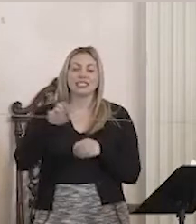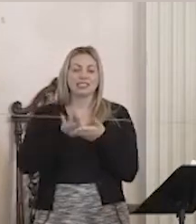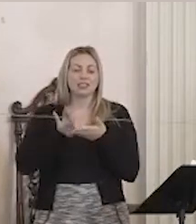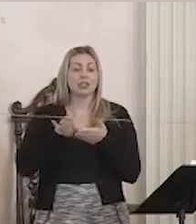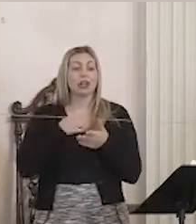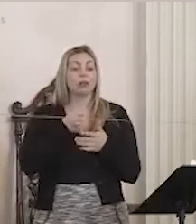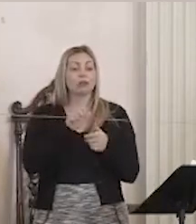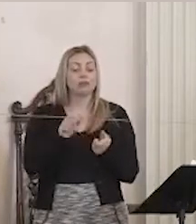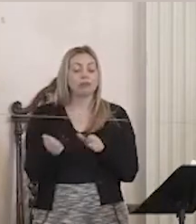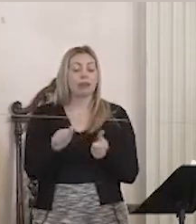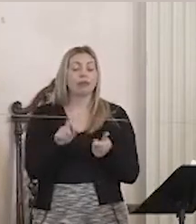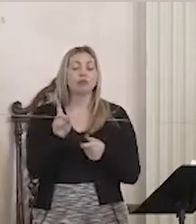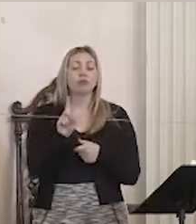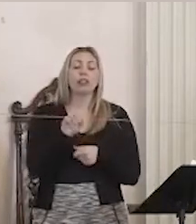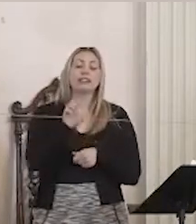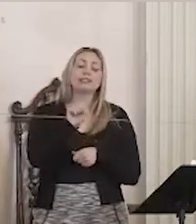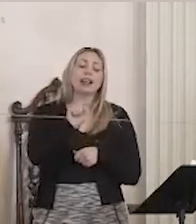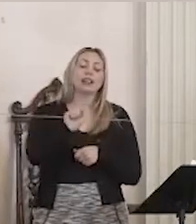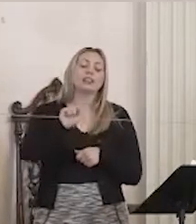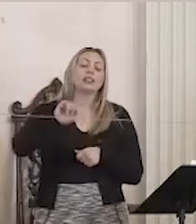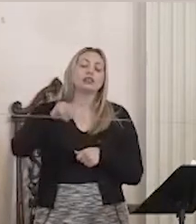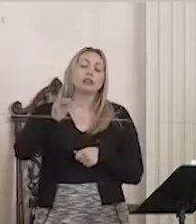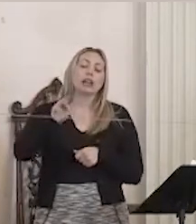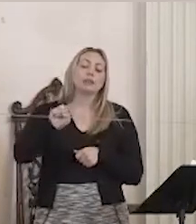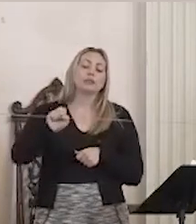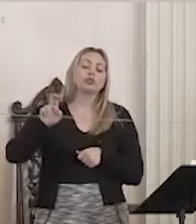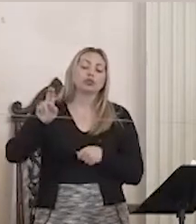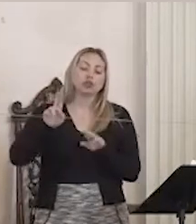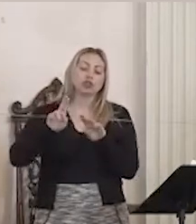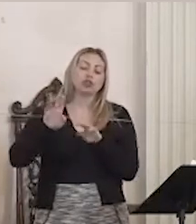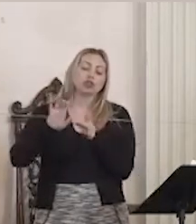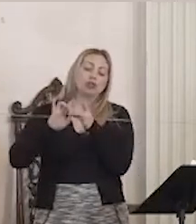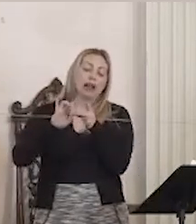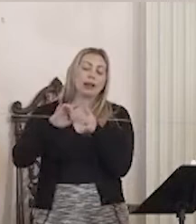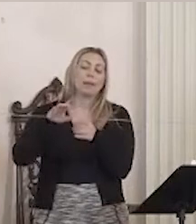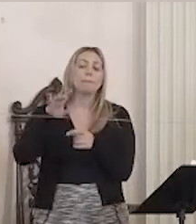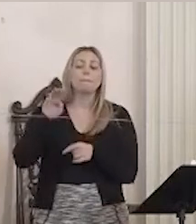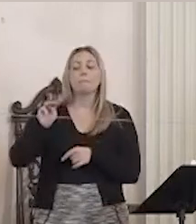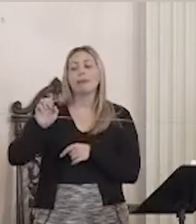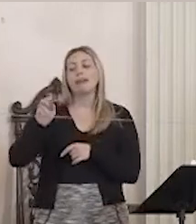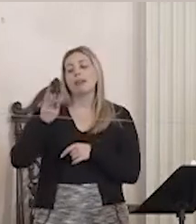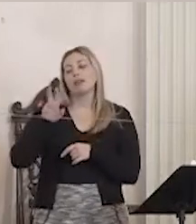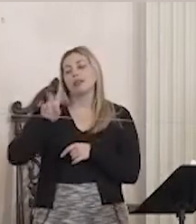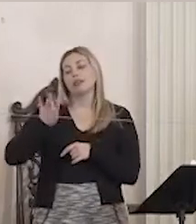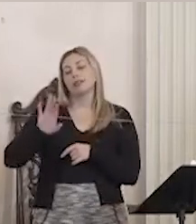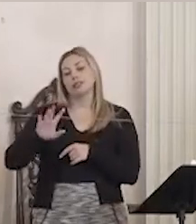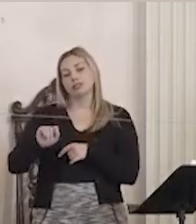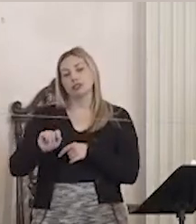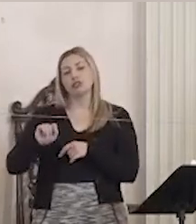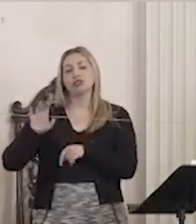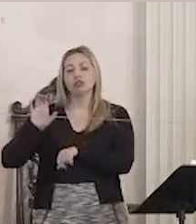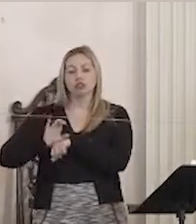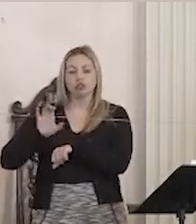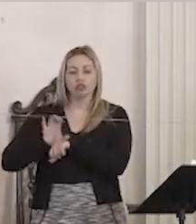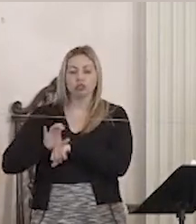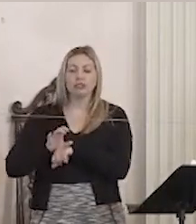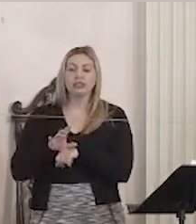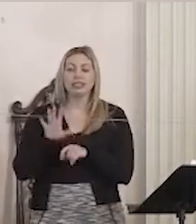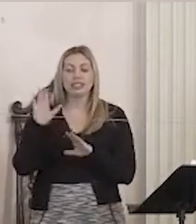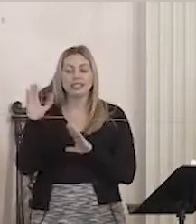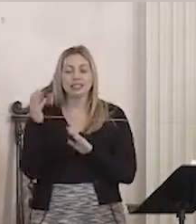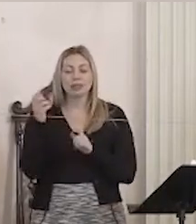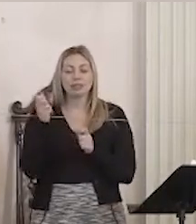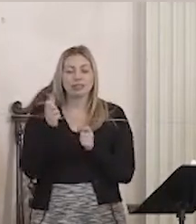at St. James United Methodist Church in Churchville. And in the Gilbert family cemetery plot, it seems like every